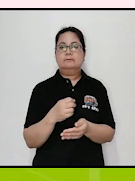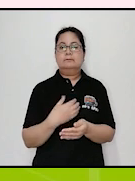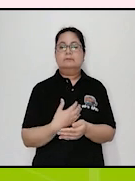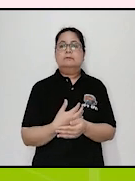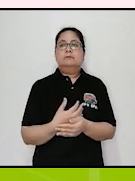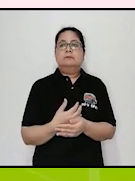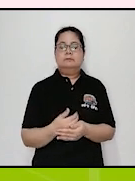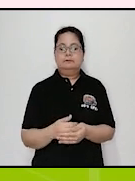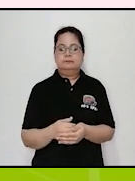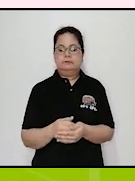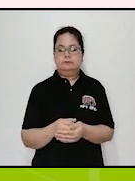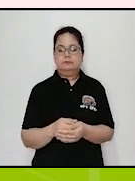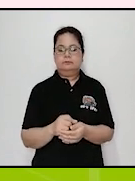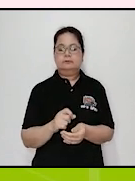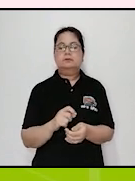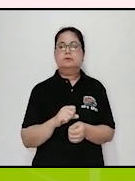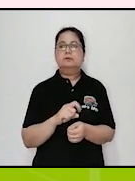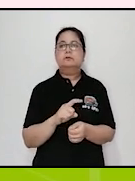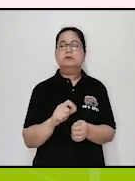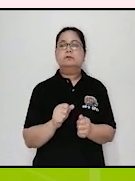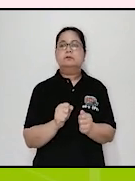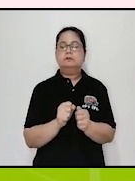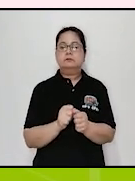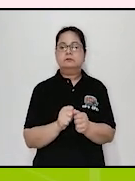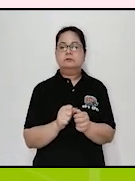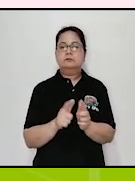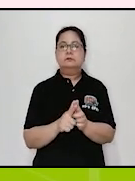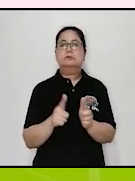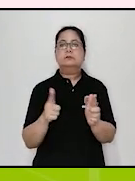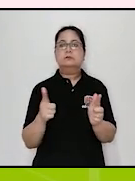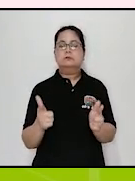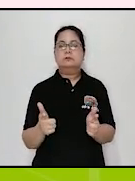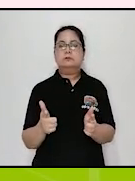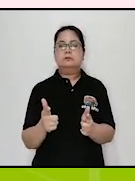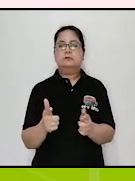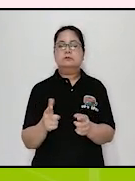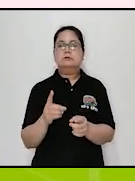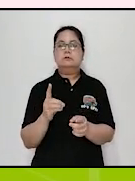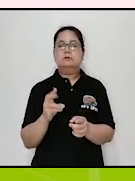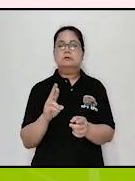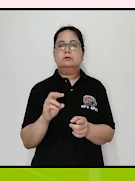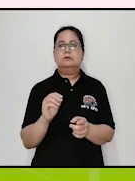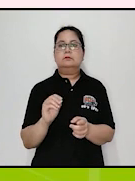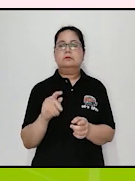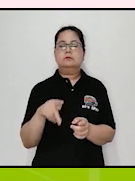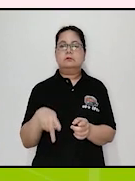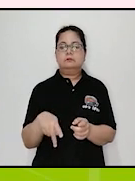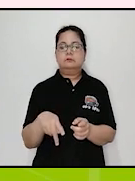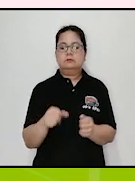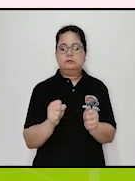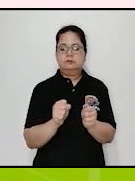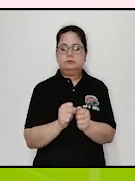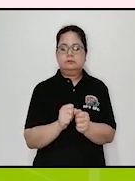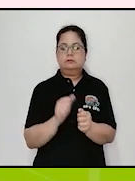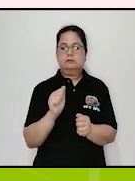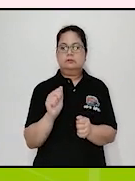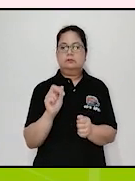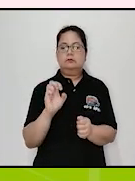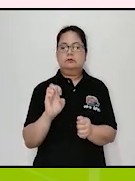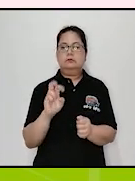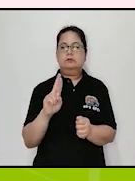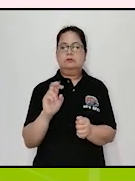breathe. These particles range from larger respiratory droplets to smaller